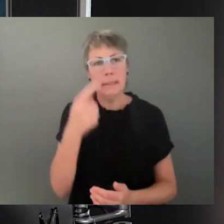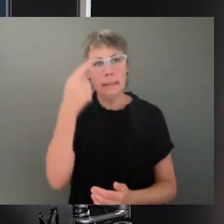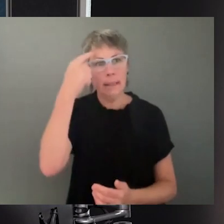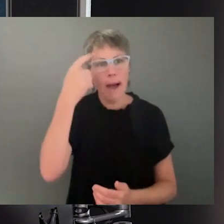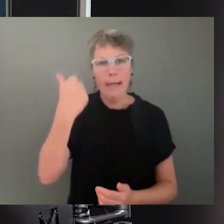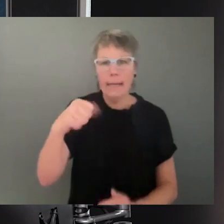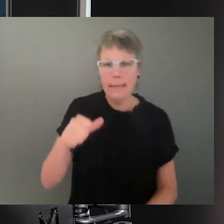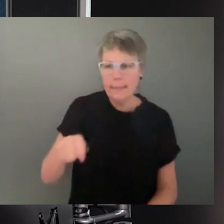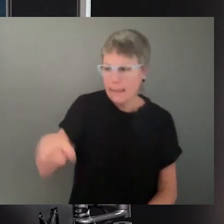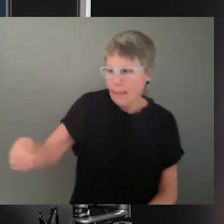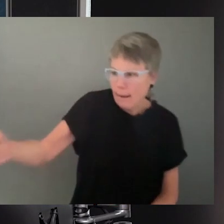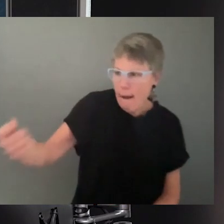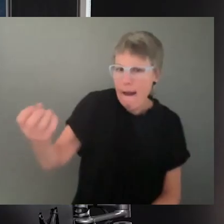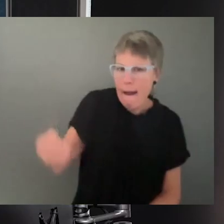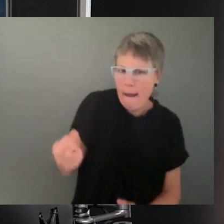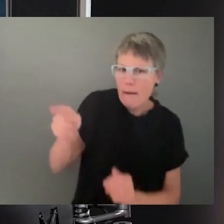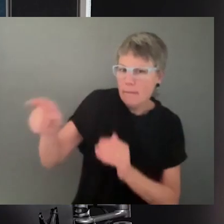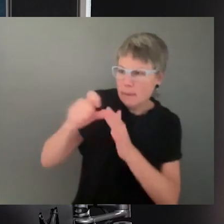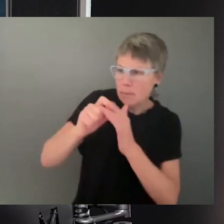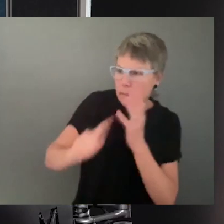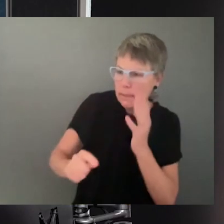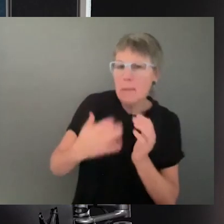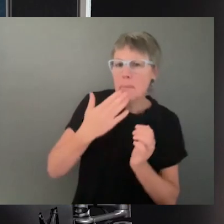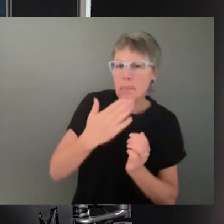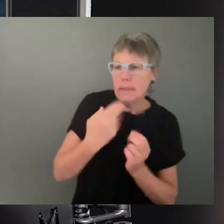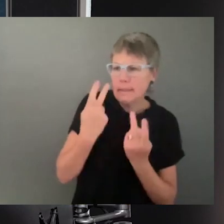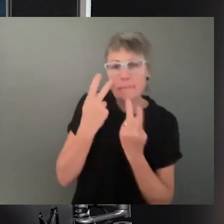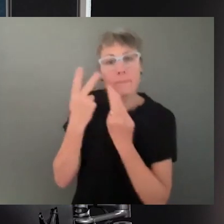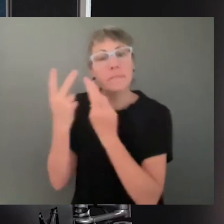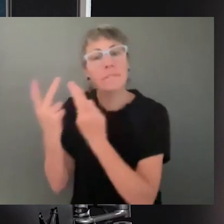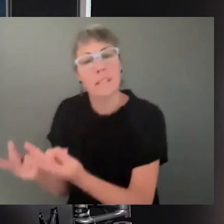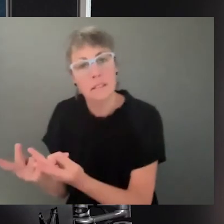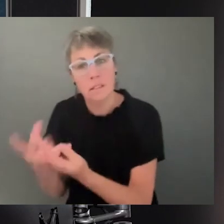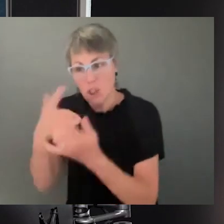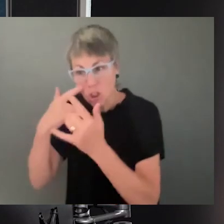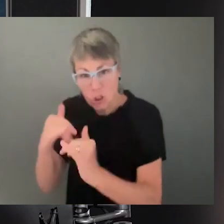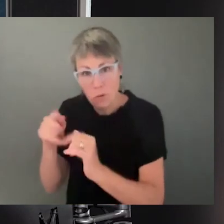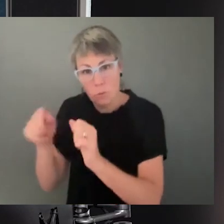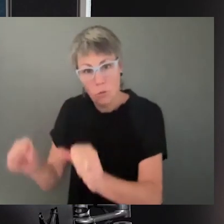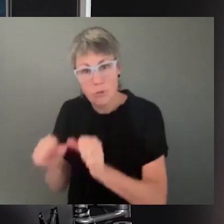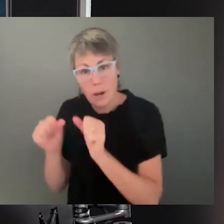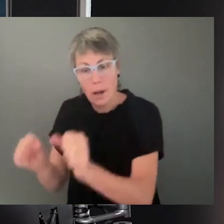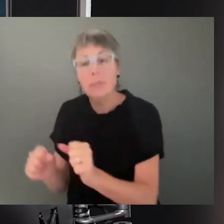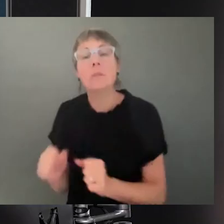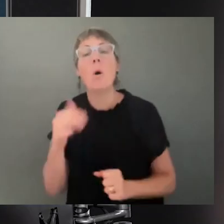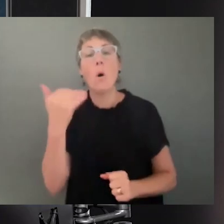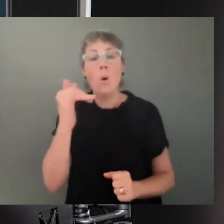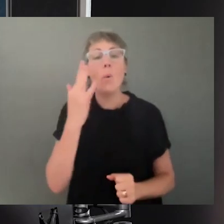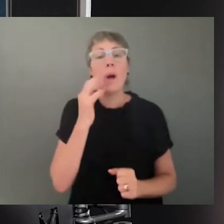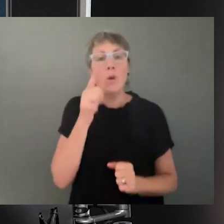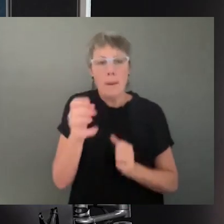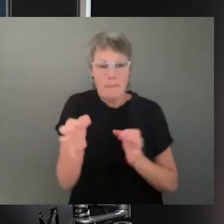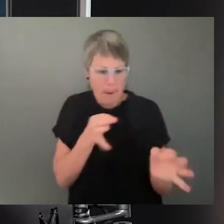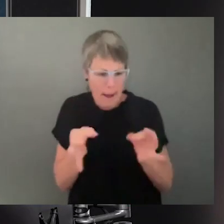in our neighborhood, who may have additional support needs, and to actually be thinking about how we might incorporate them and their